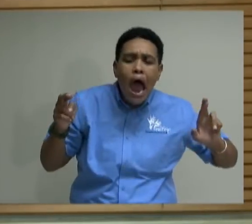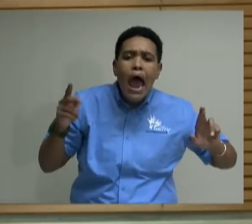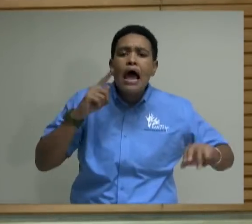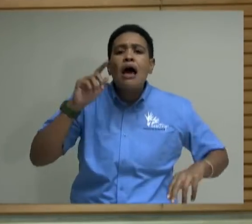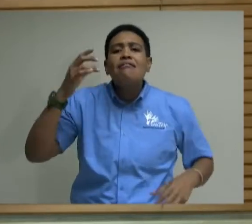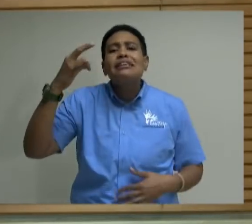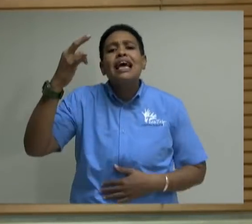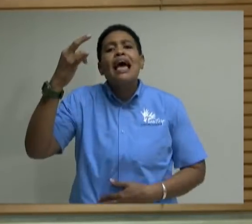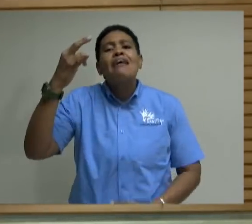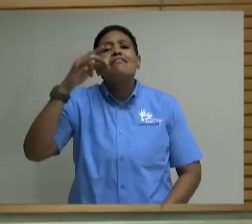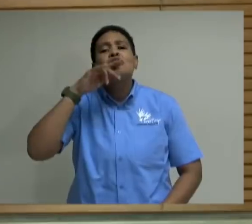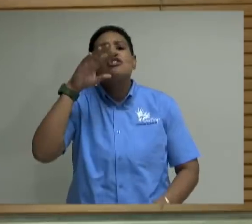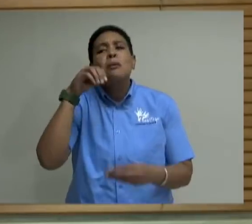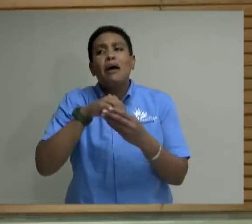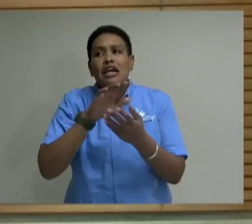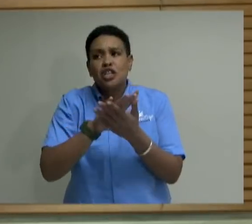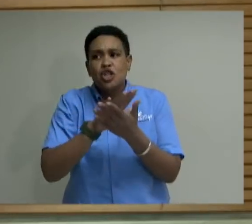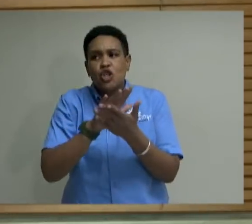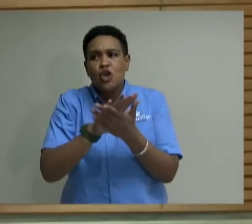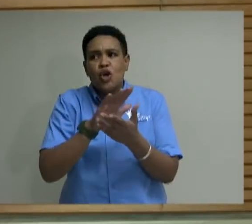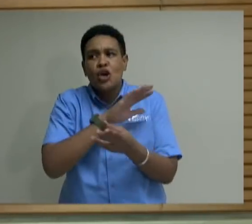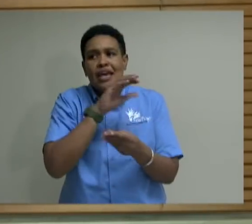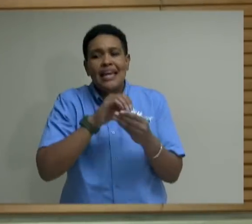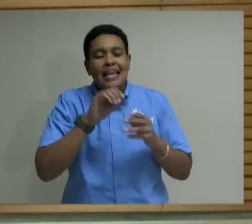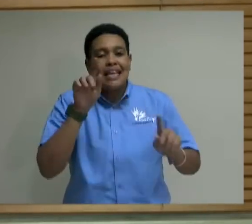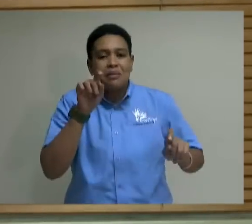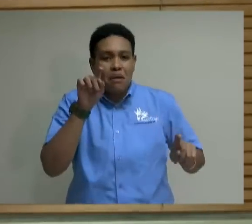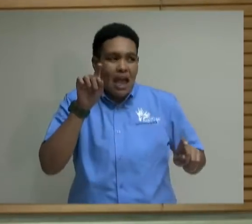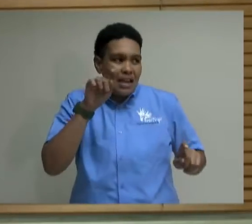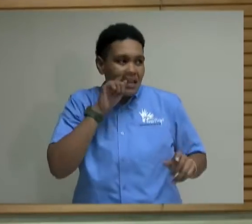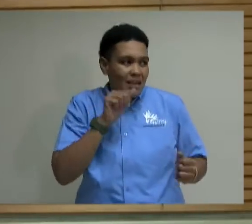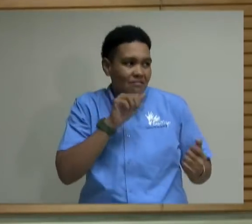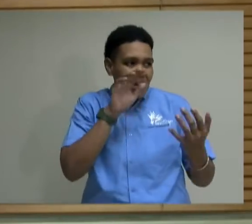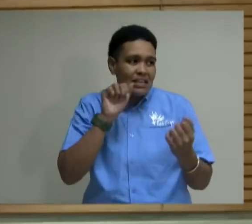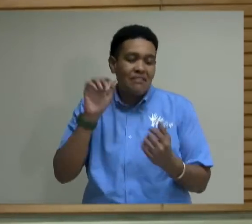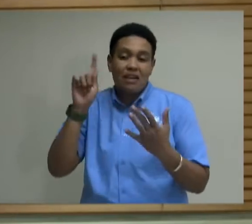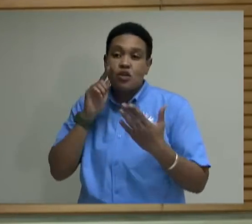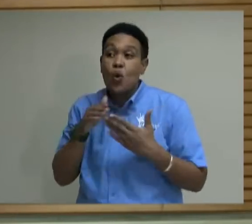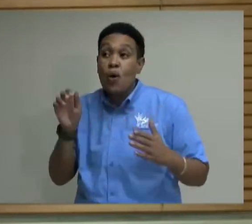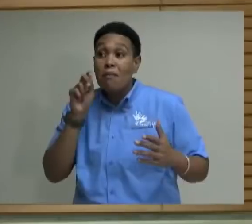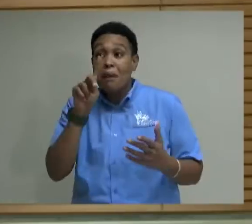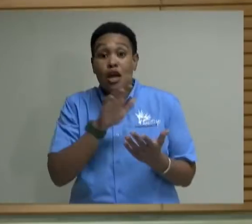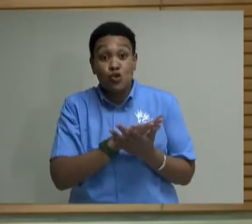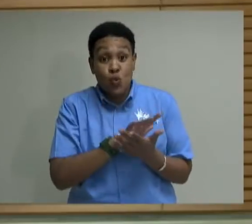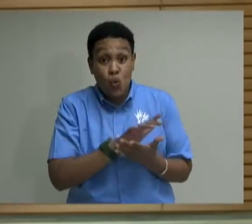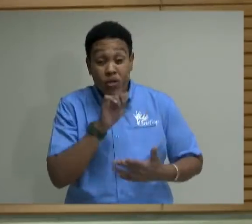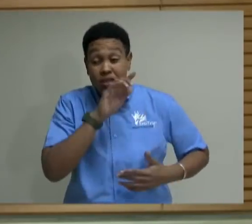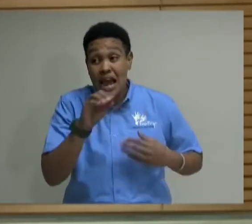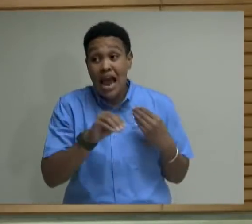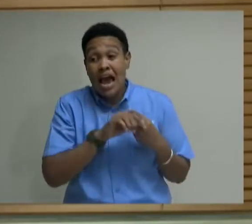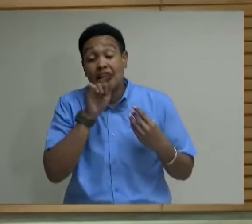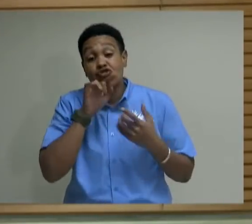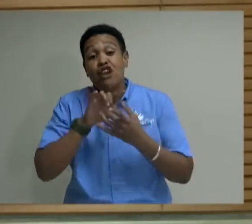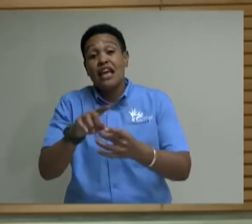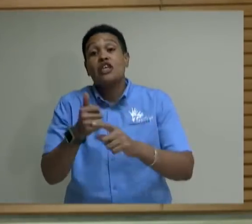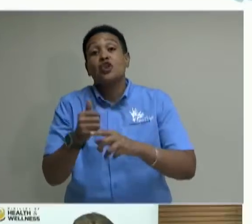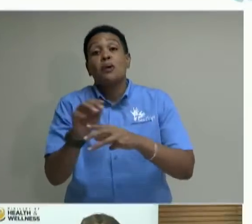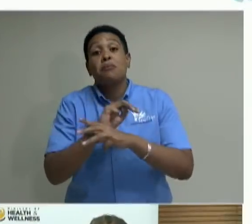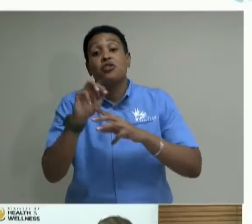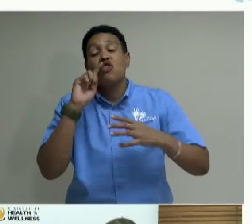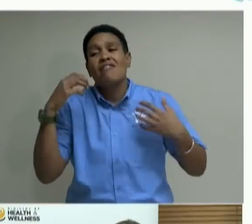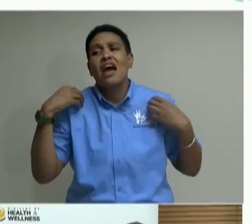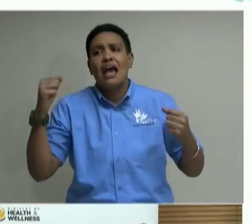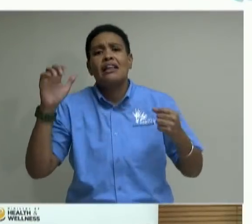the 17 participating schools in the pilot face-to-face reopening of schools? And that's with regard to the Ministry of